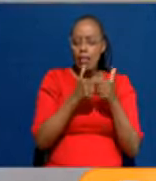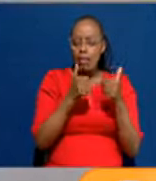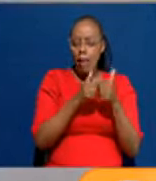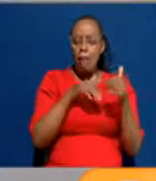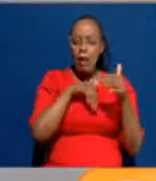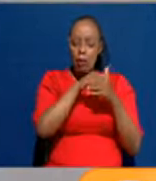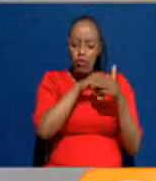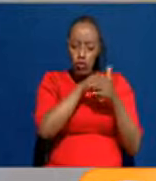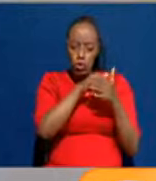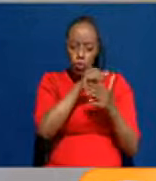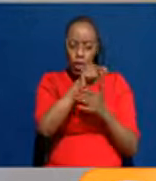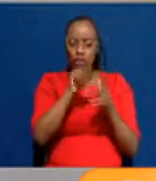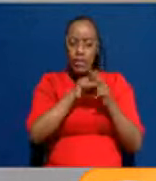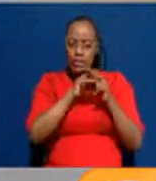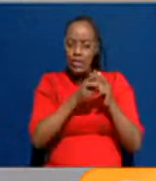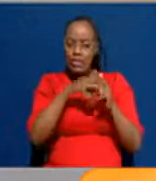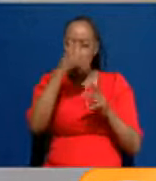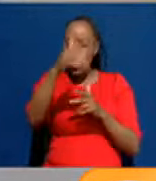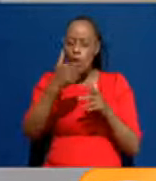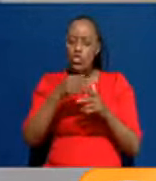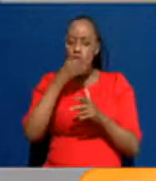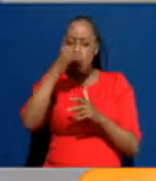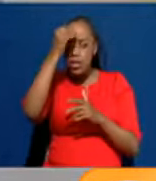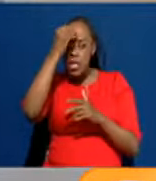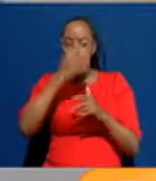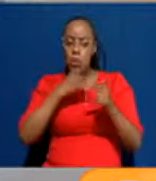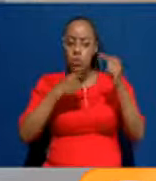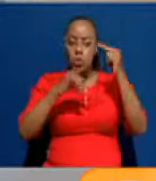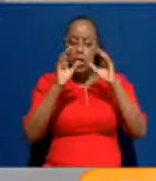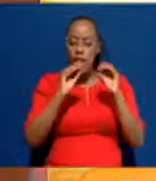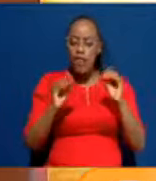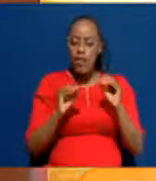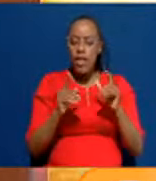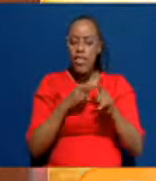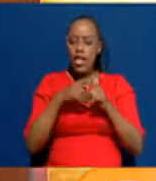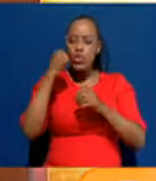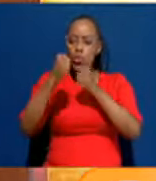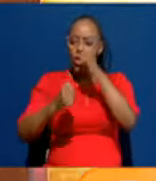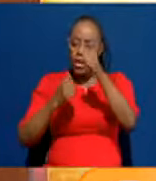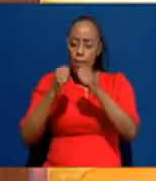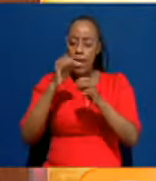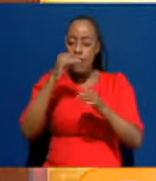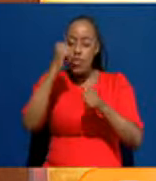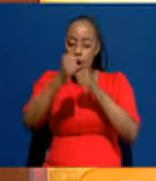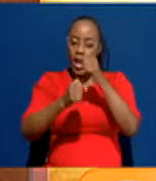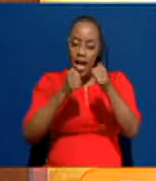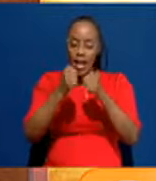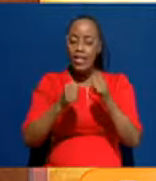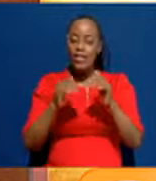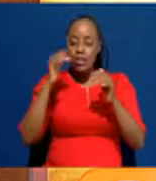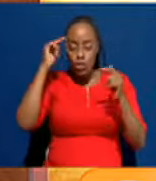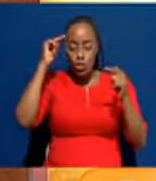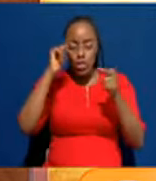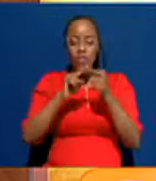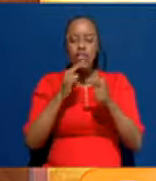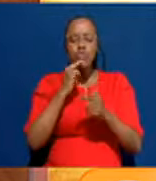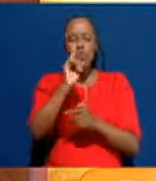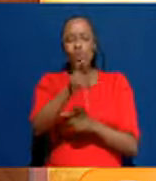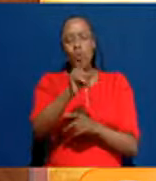football? Does that happen? No. Yeah, mukikimbia munakimbia. Tukikimbia tunakimbia. You're not told